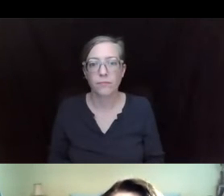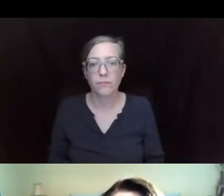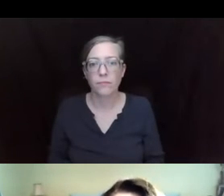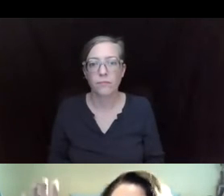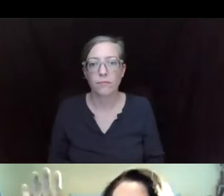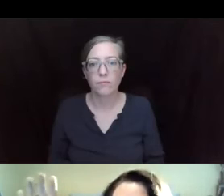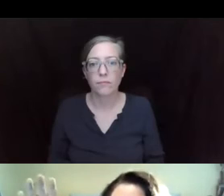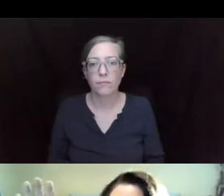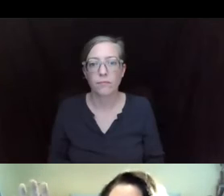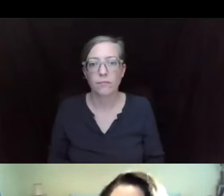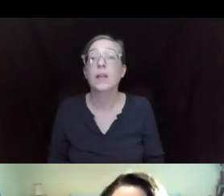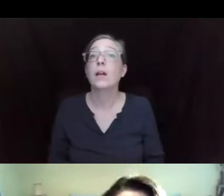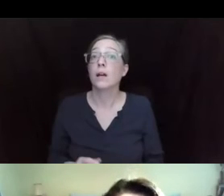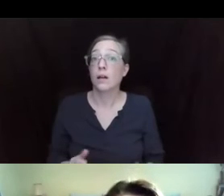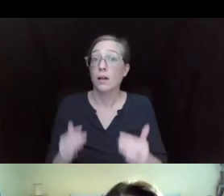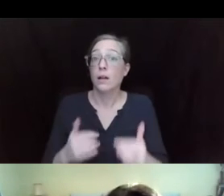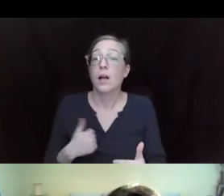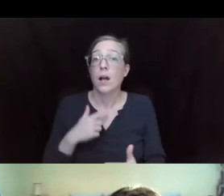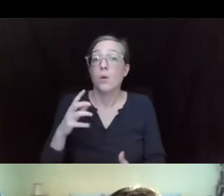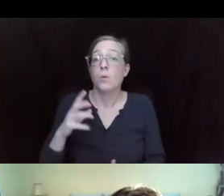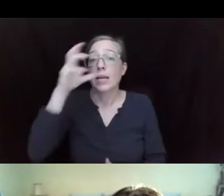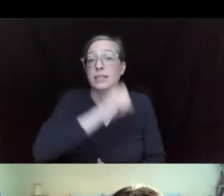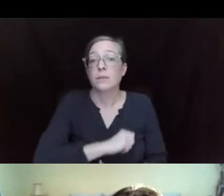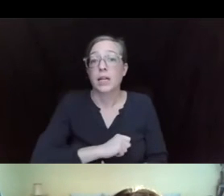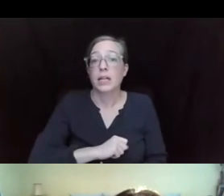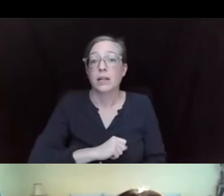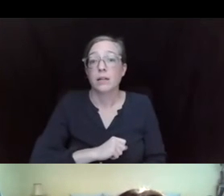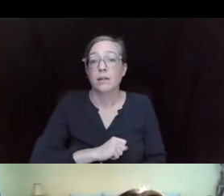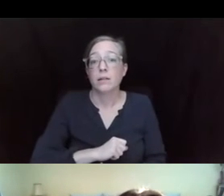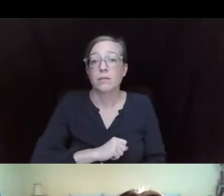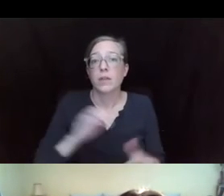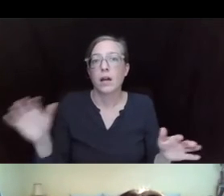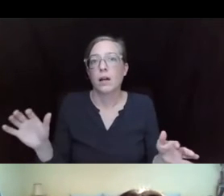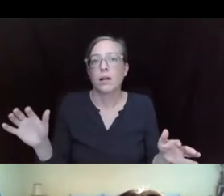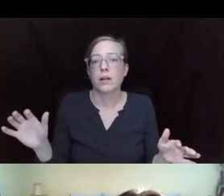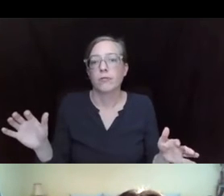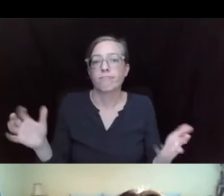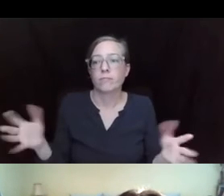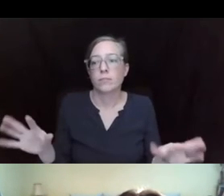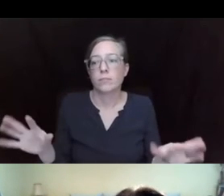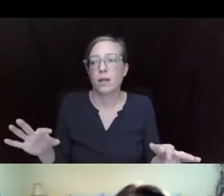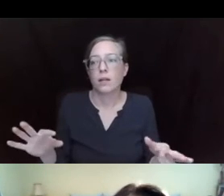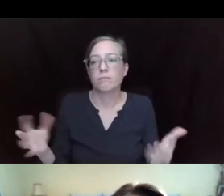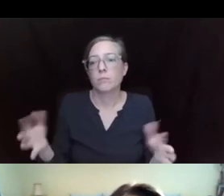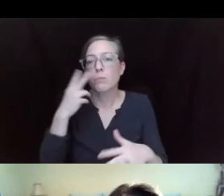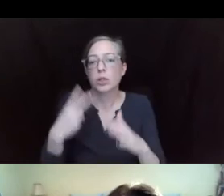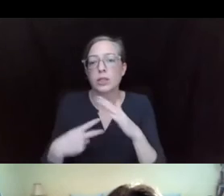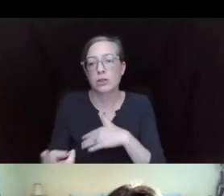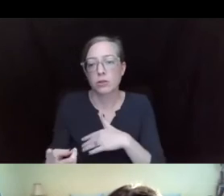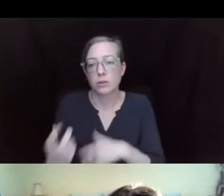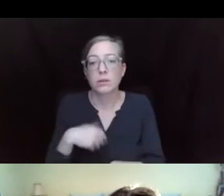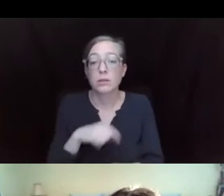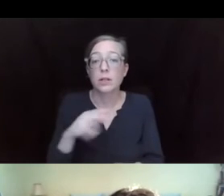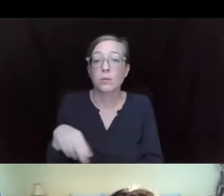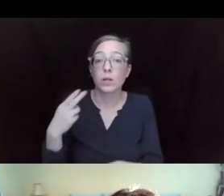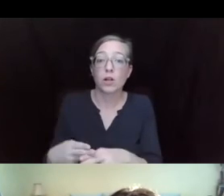the empirical electrokinetic conditions. We used that and we obtained that, and we call that electronic